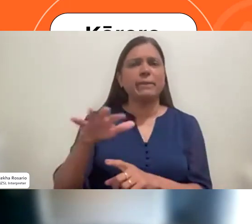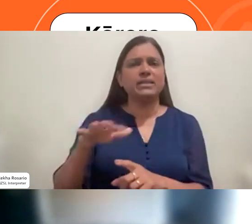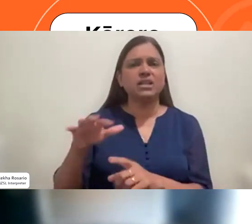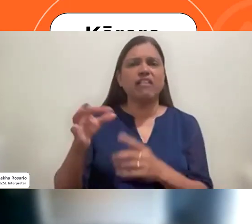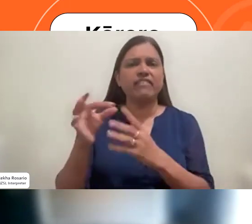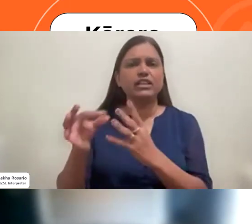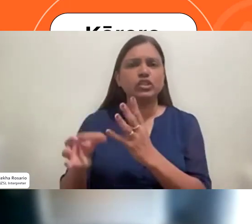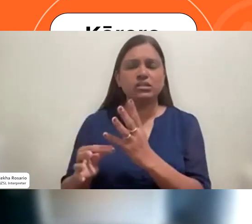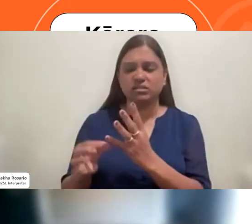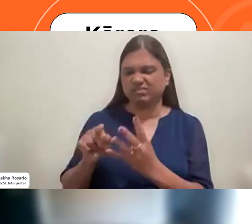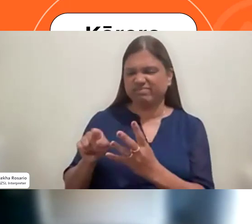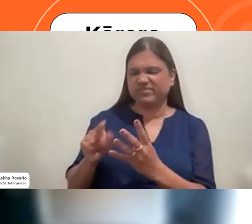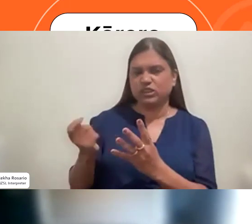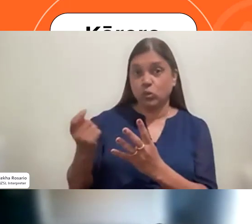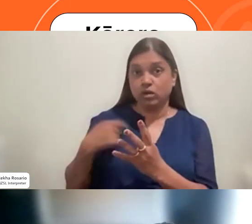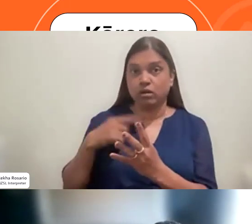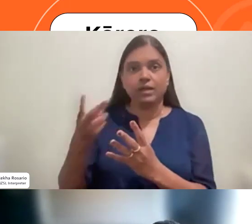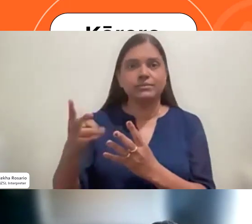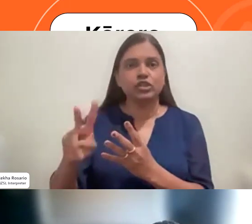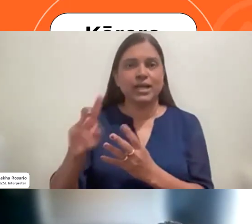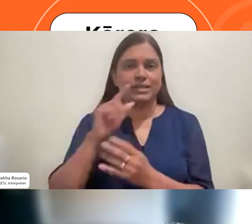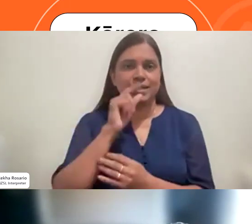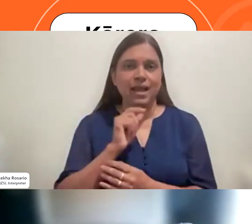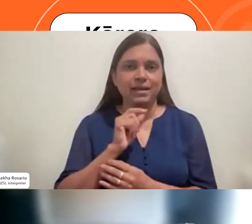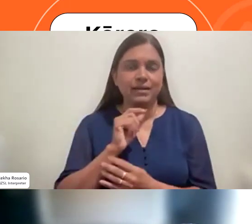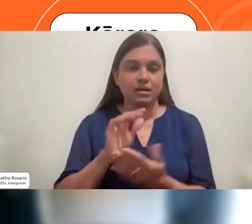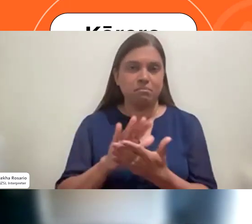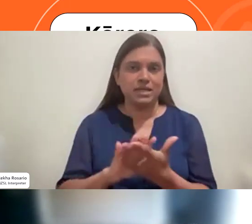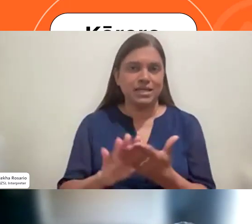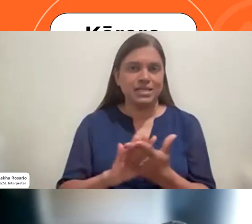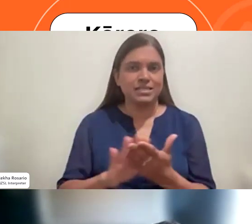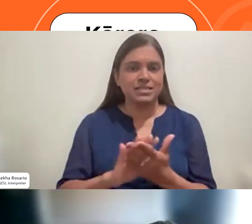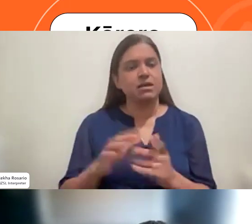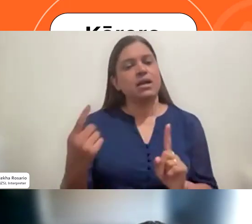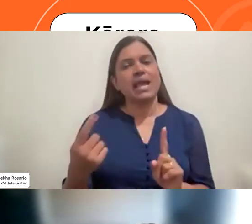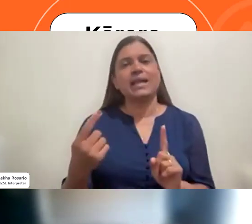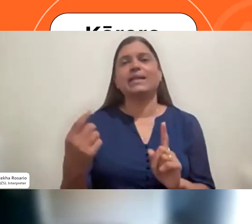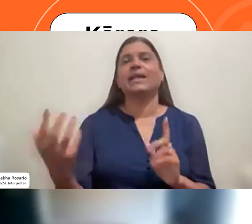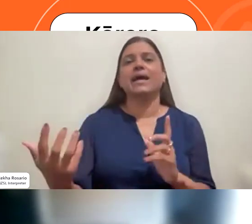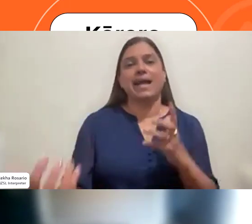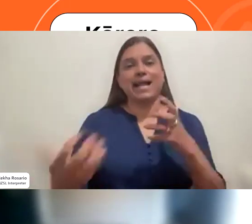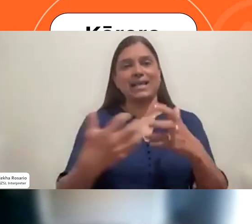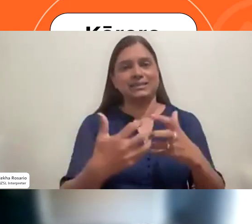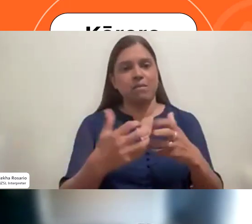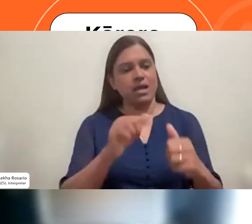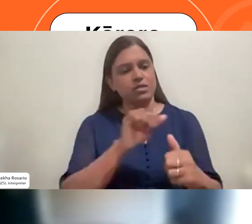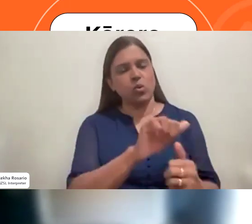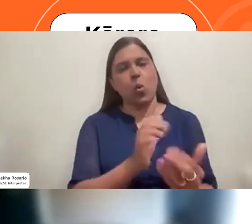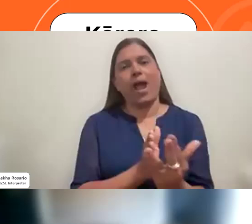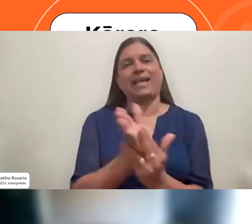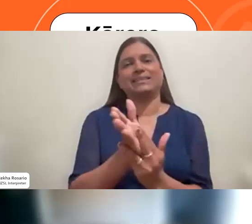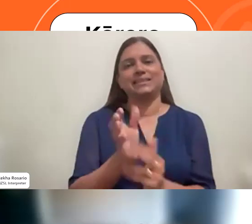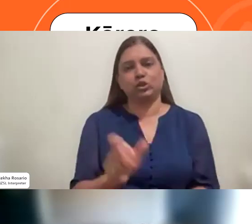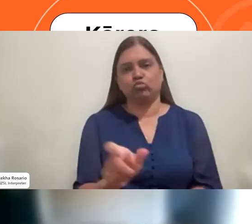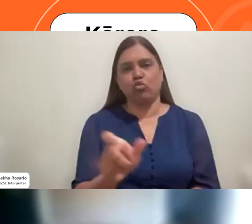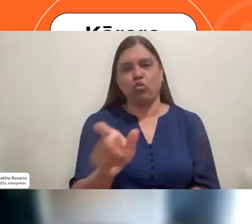find it. And then that will customize the pedestrian route it suggests for you. So